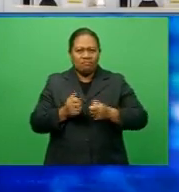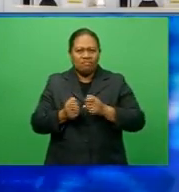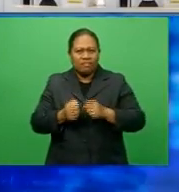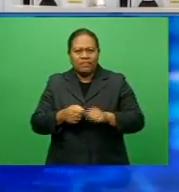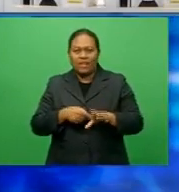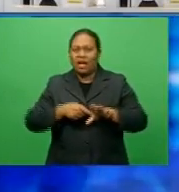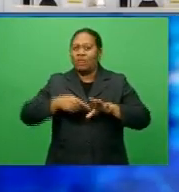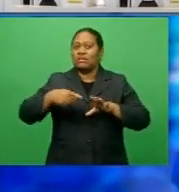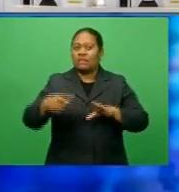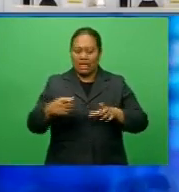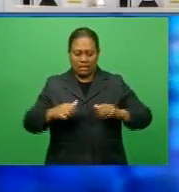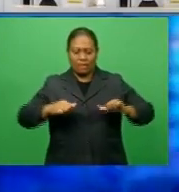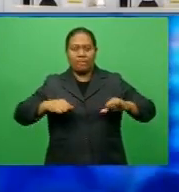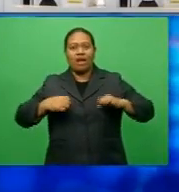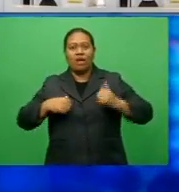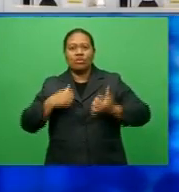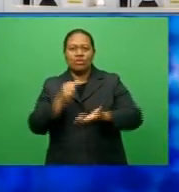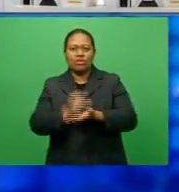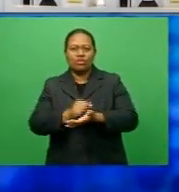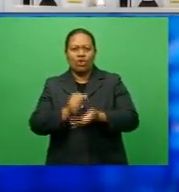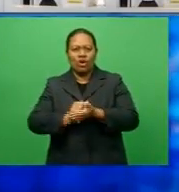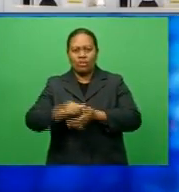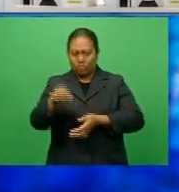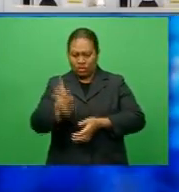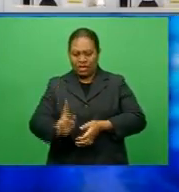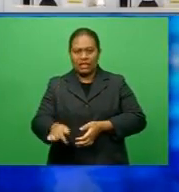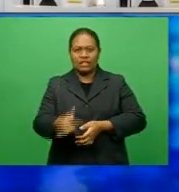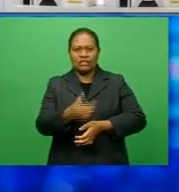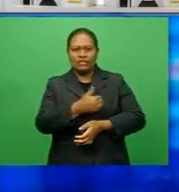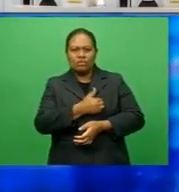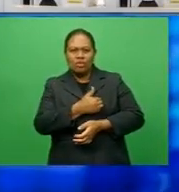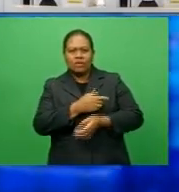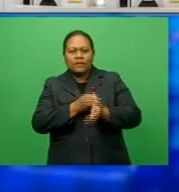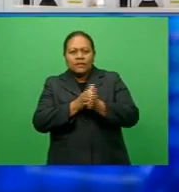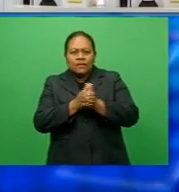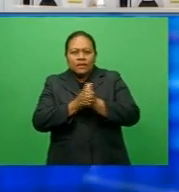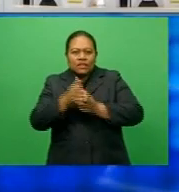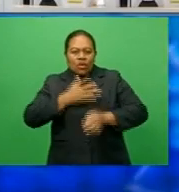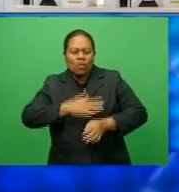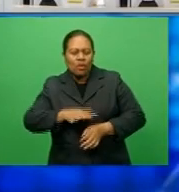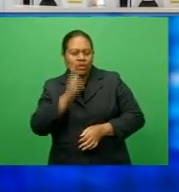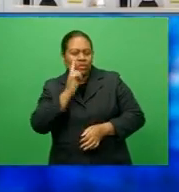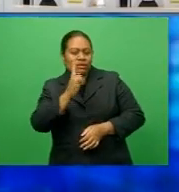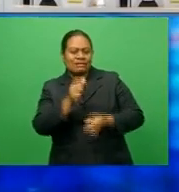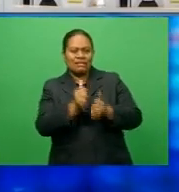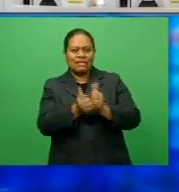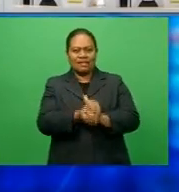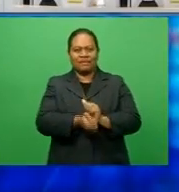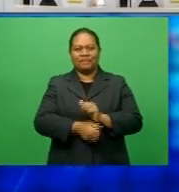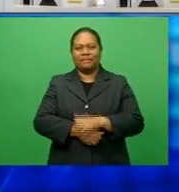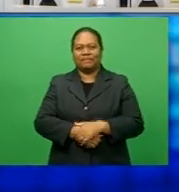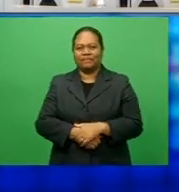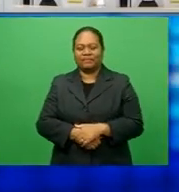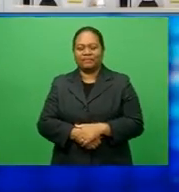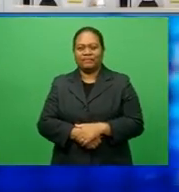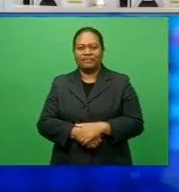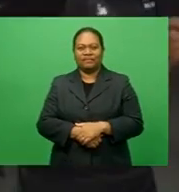outside various Prouds Fiji stores early this morning in anticipation of the game's release. Vedina Rakautonga has